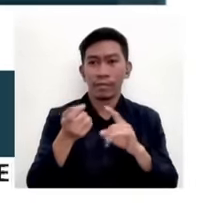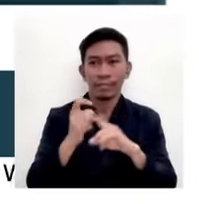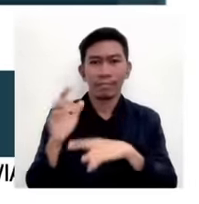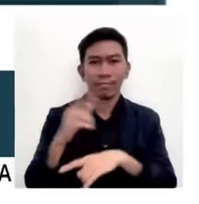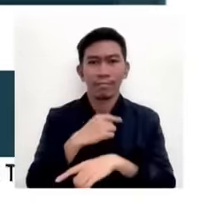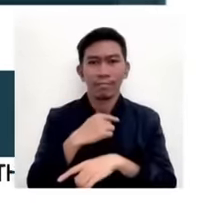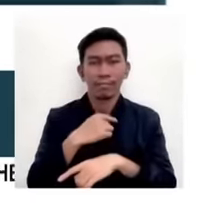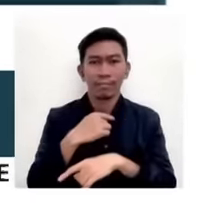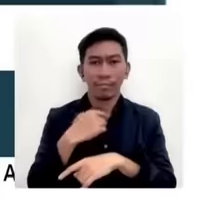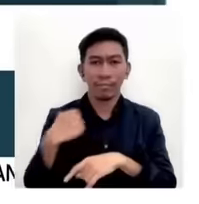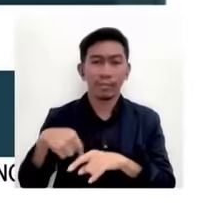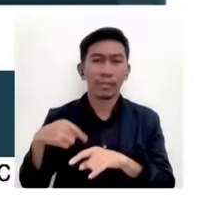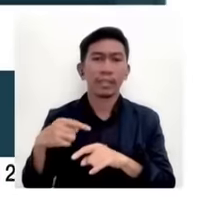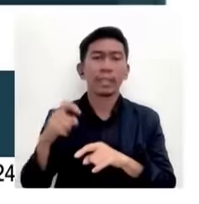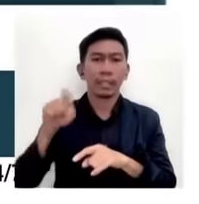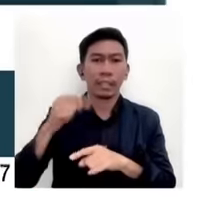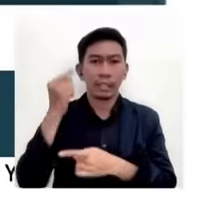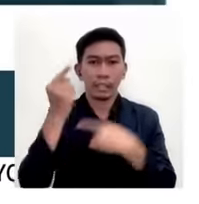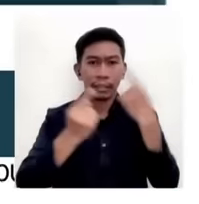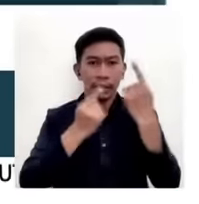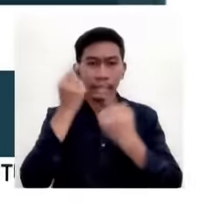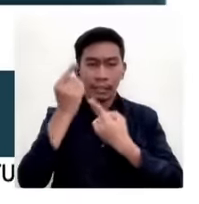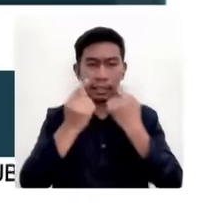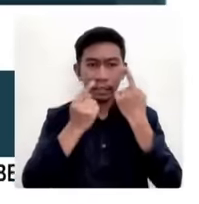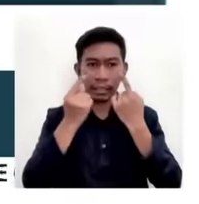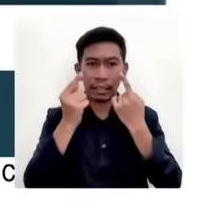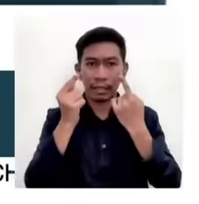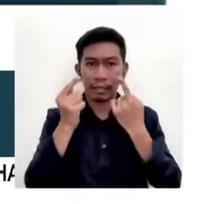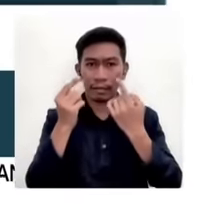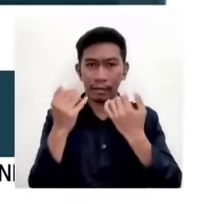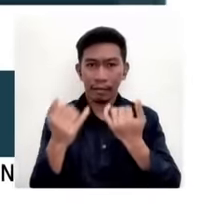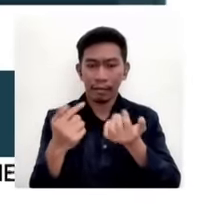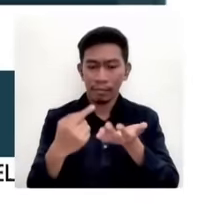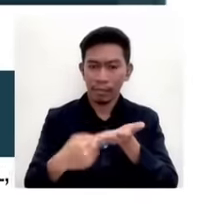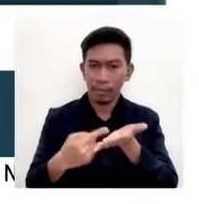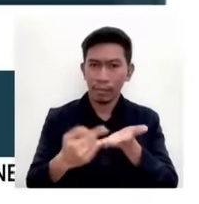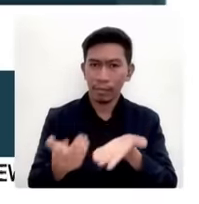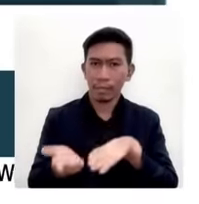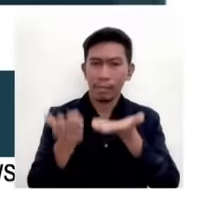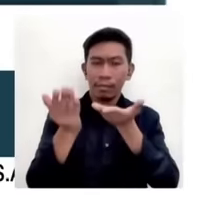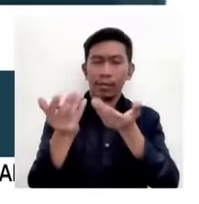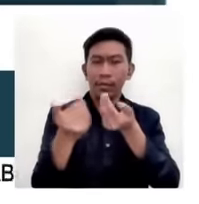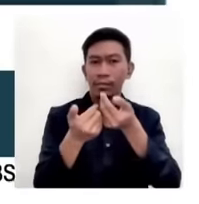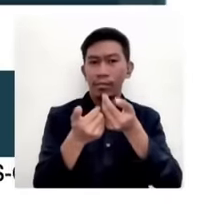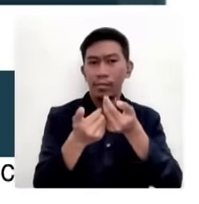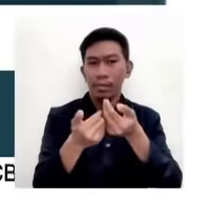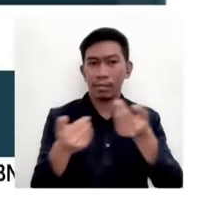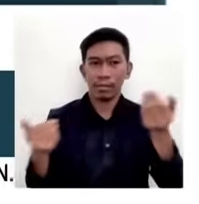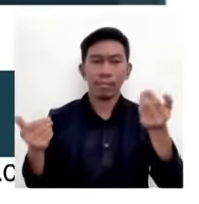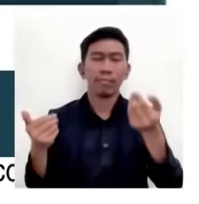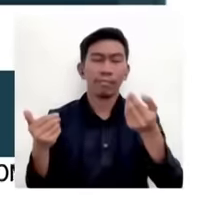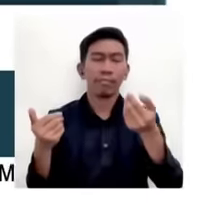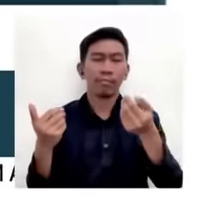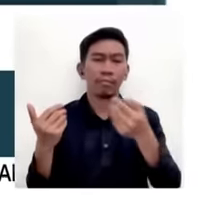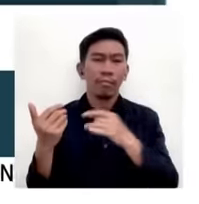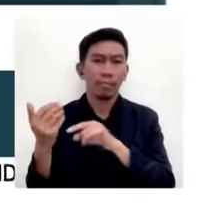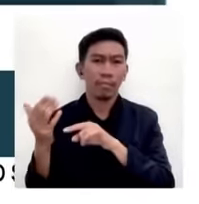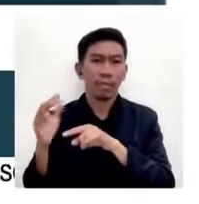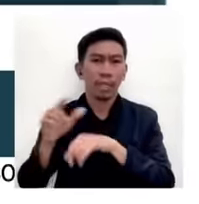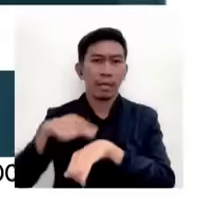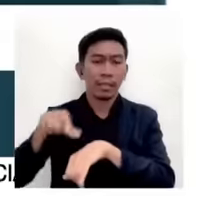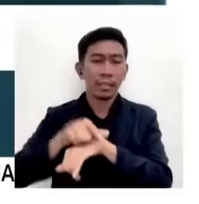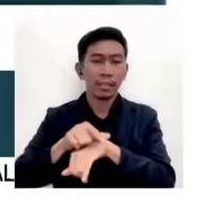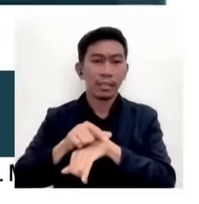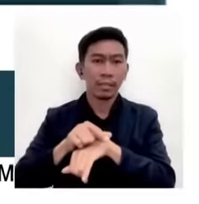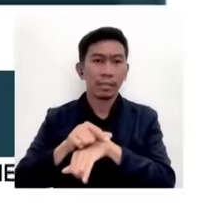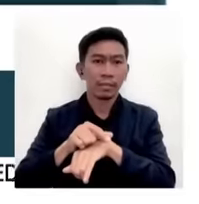into consideration in coming up with coming out with such statements as secession. But then again,